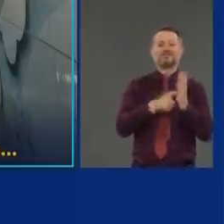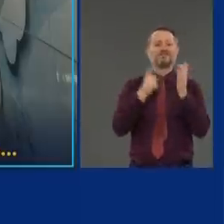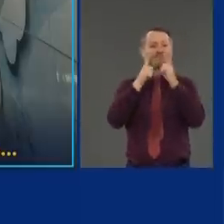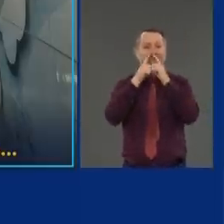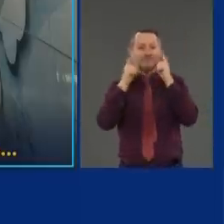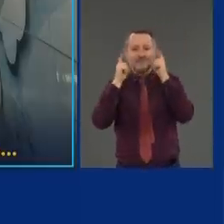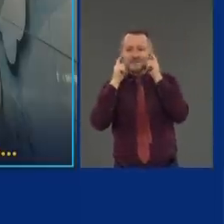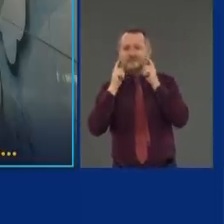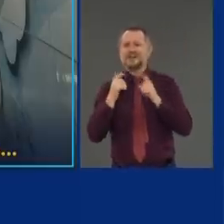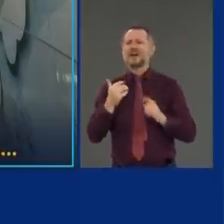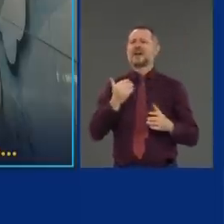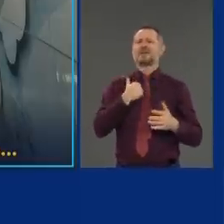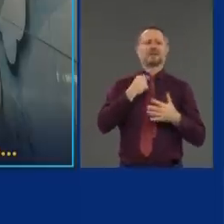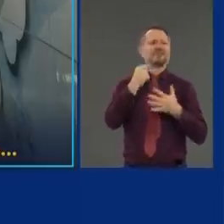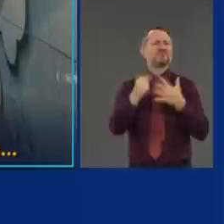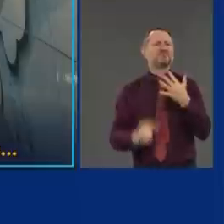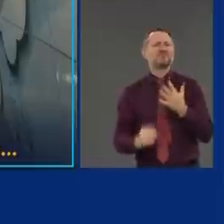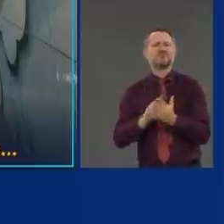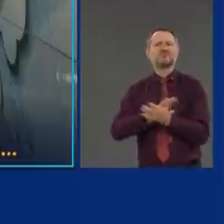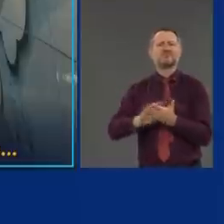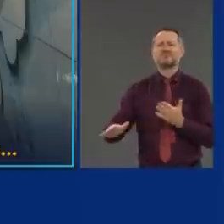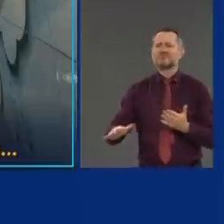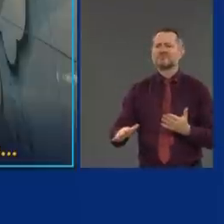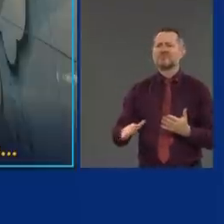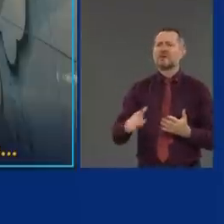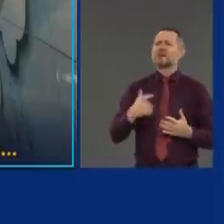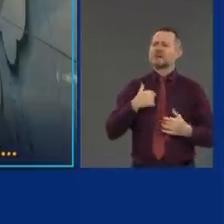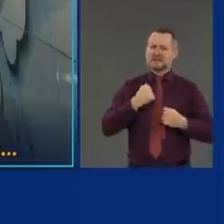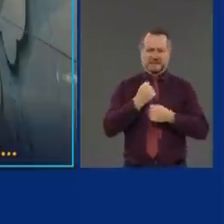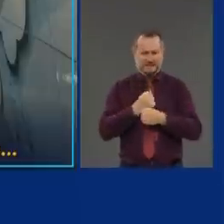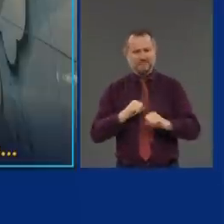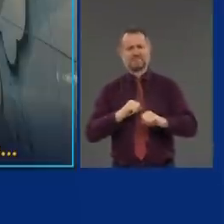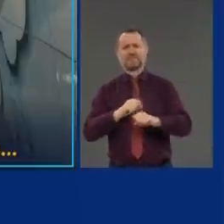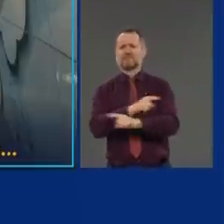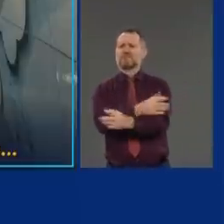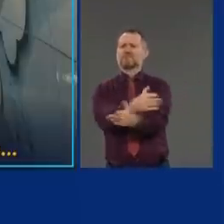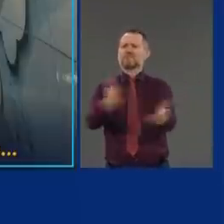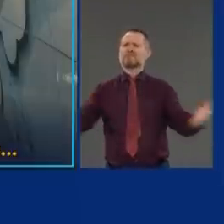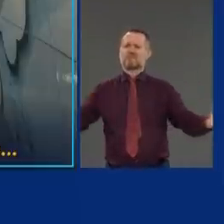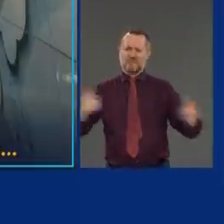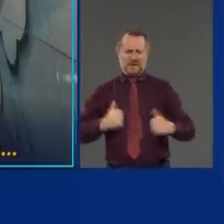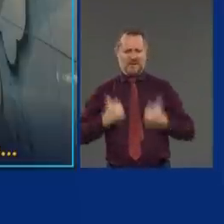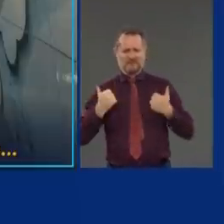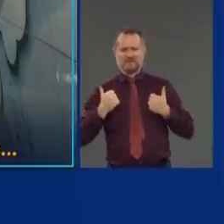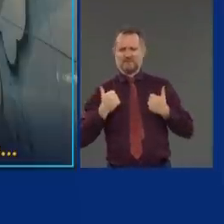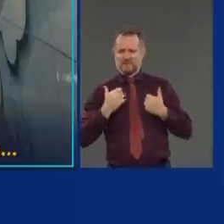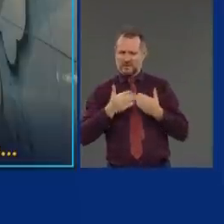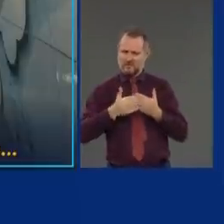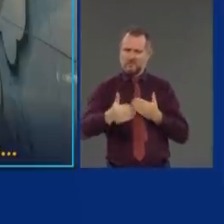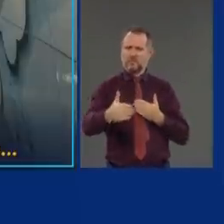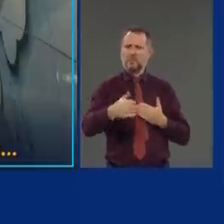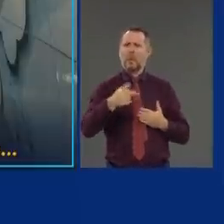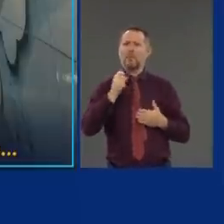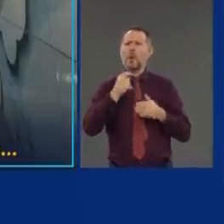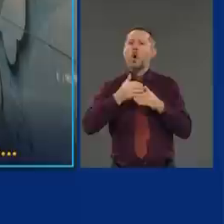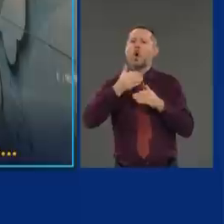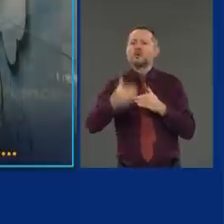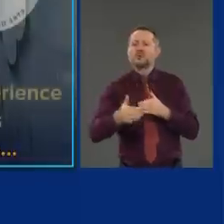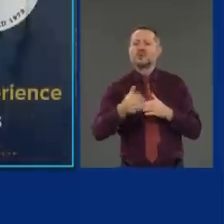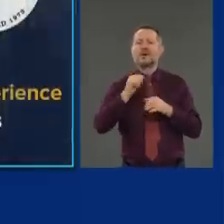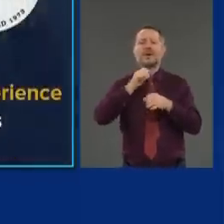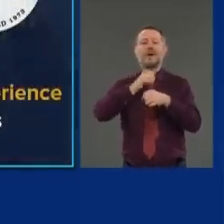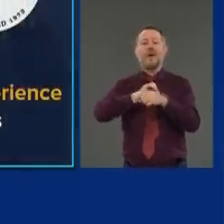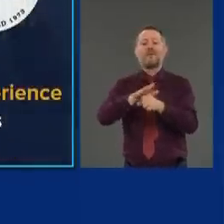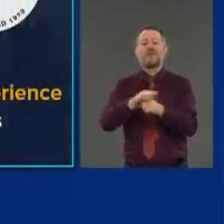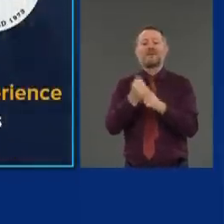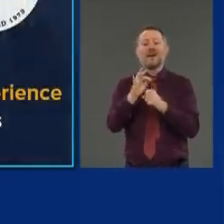have taken and will take to keep passengers safe and healthy in our post-COVID-19 new normal world.